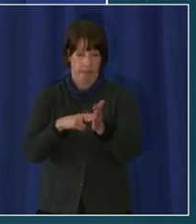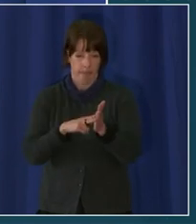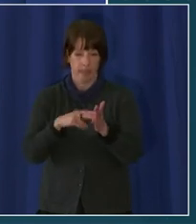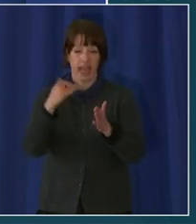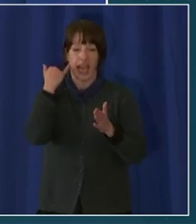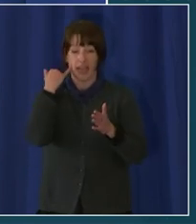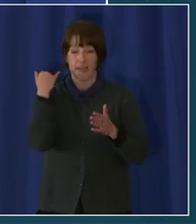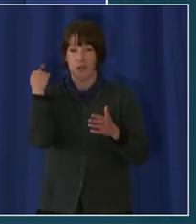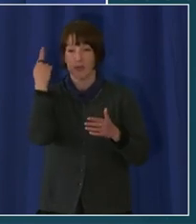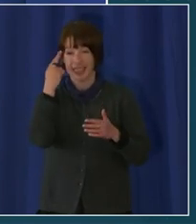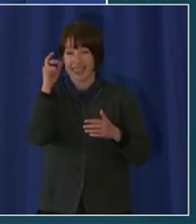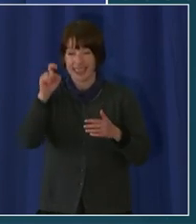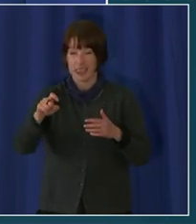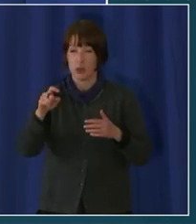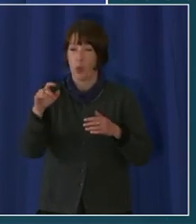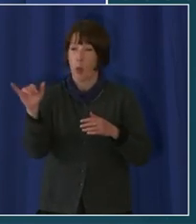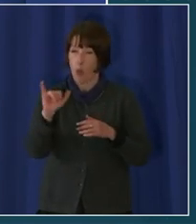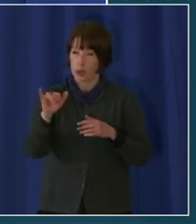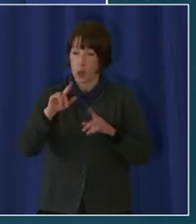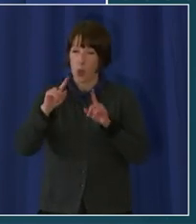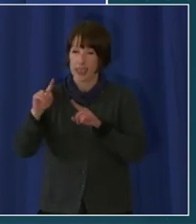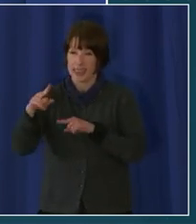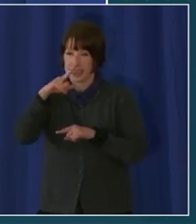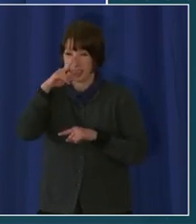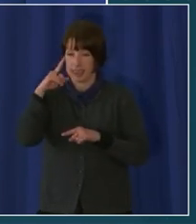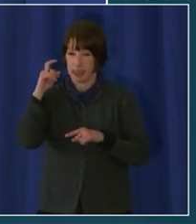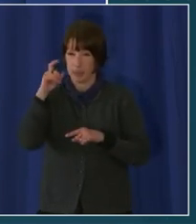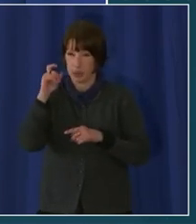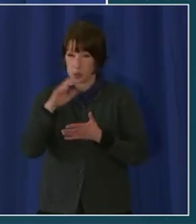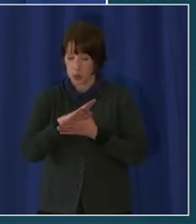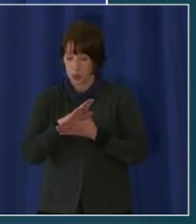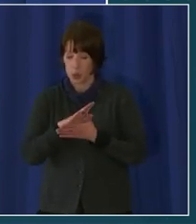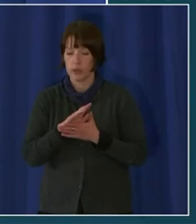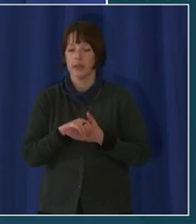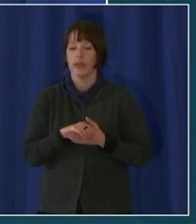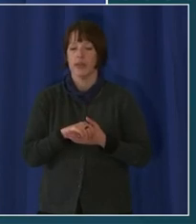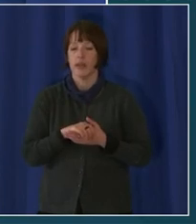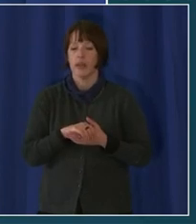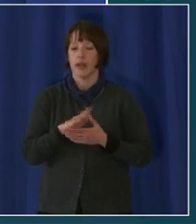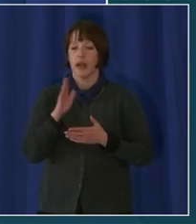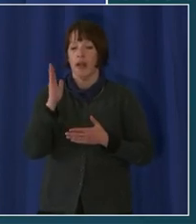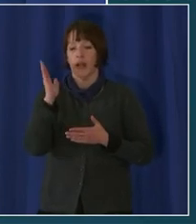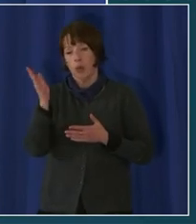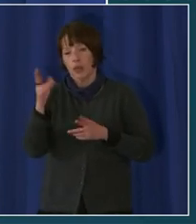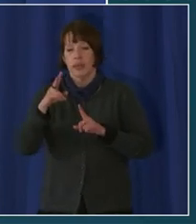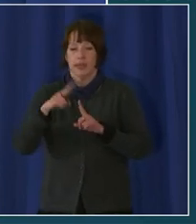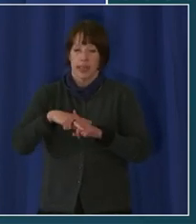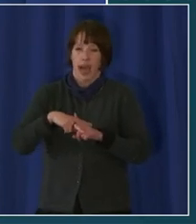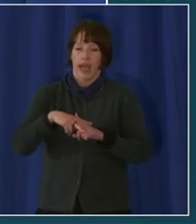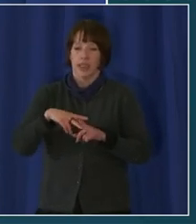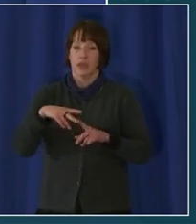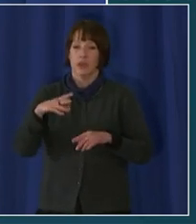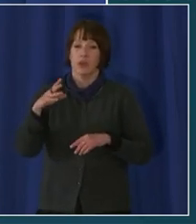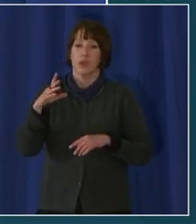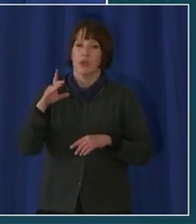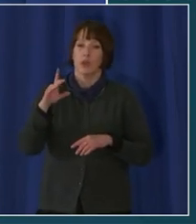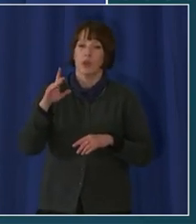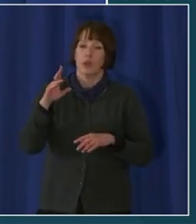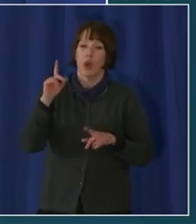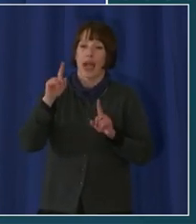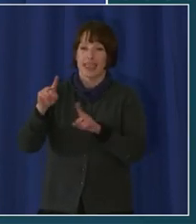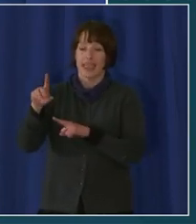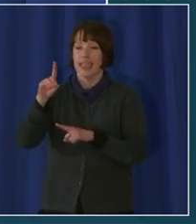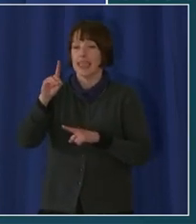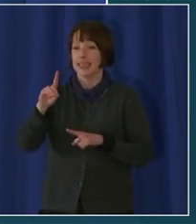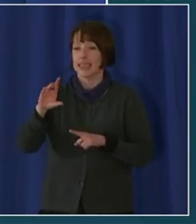that they need to attend summer school, then they will basically be slated to attend DCPS for